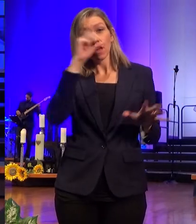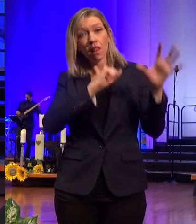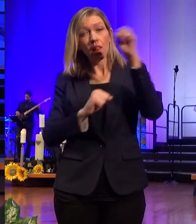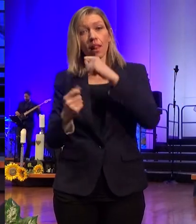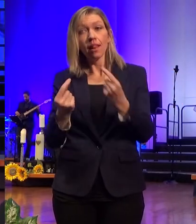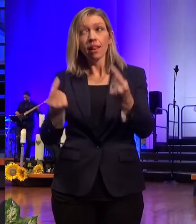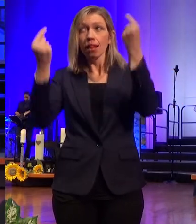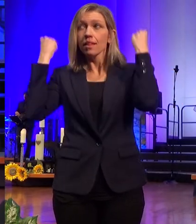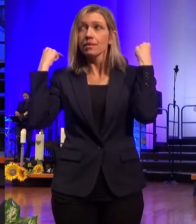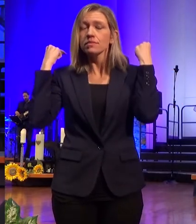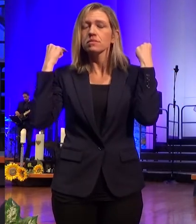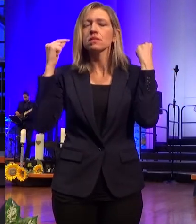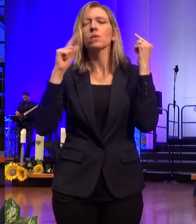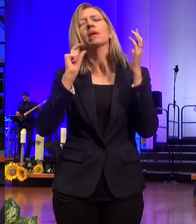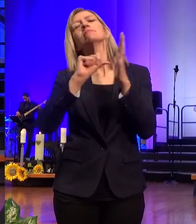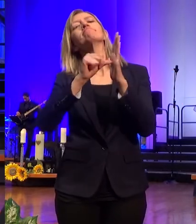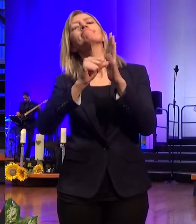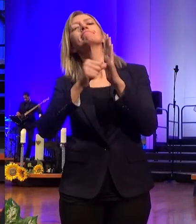hear it,